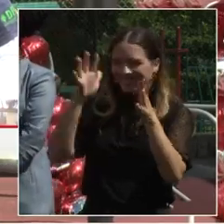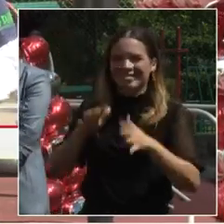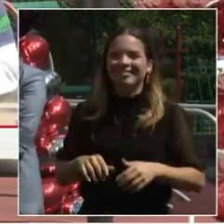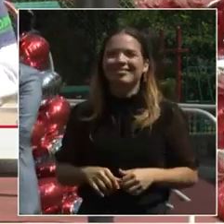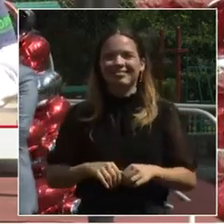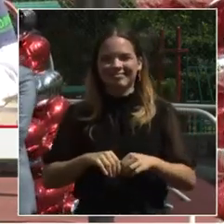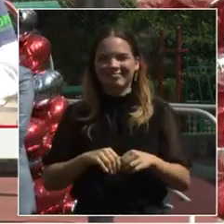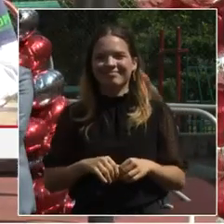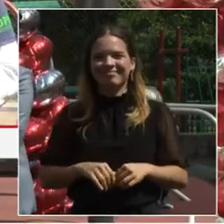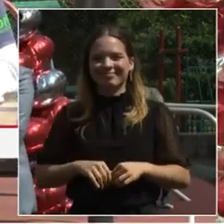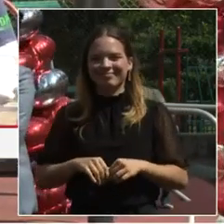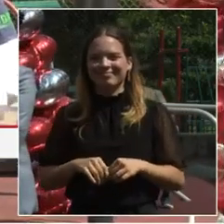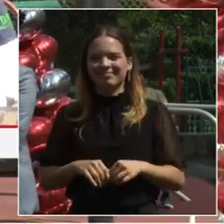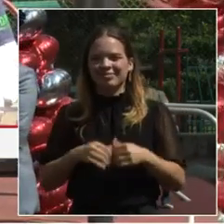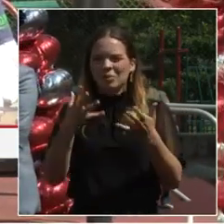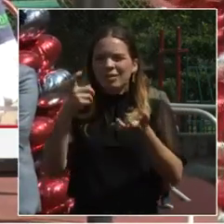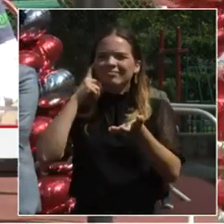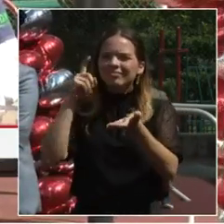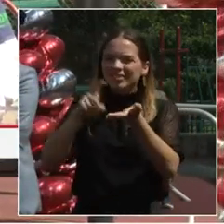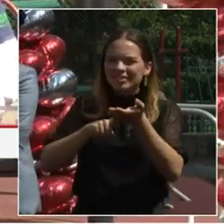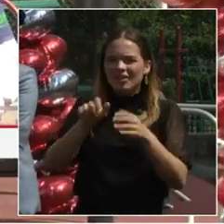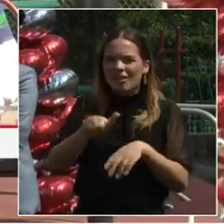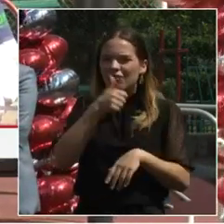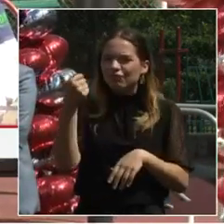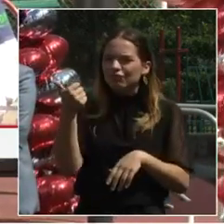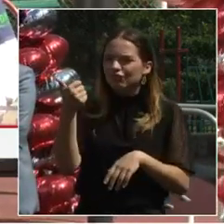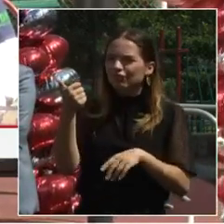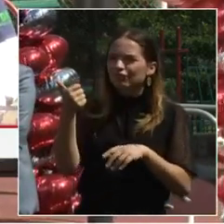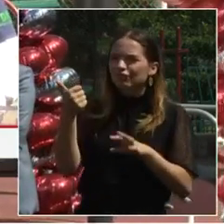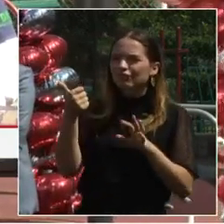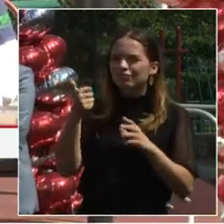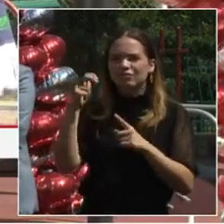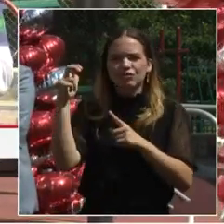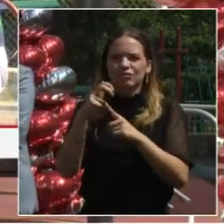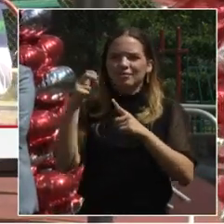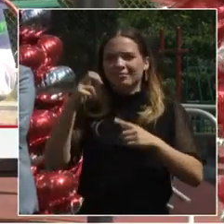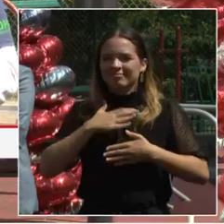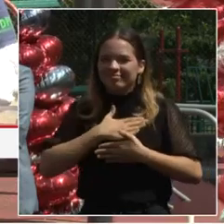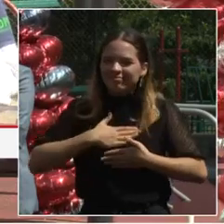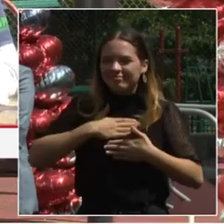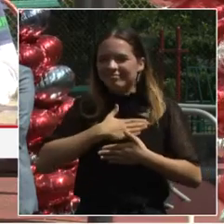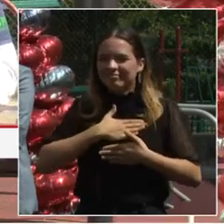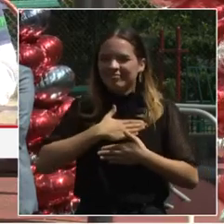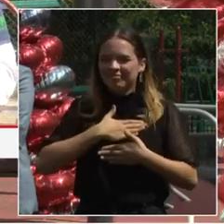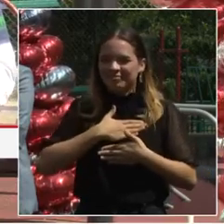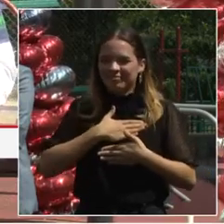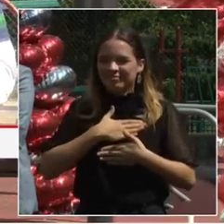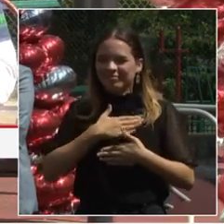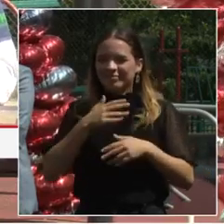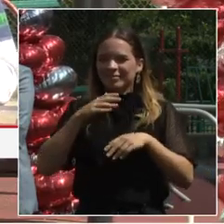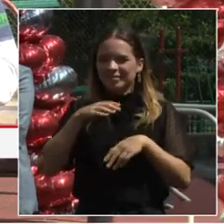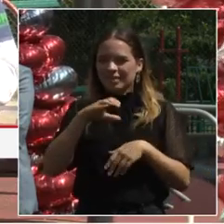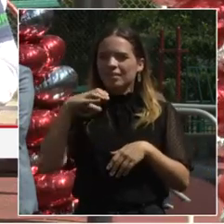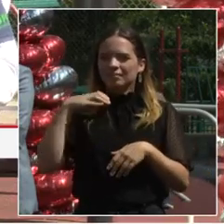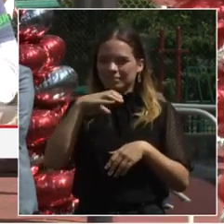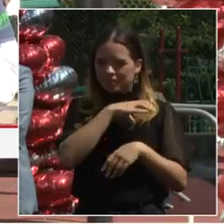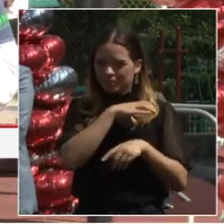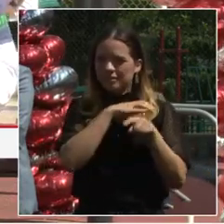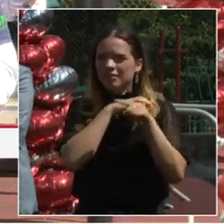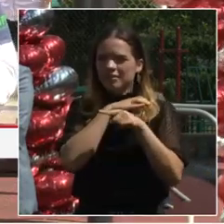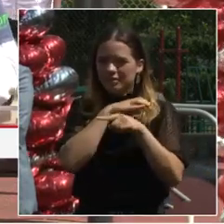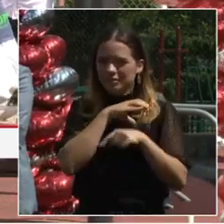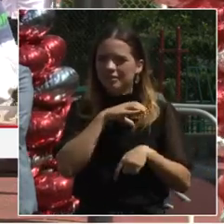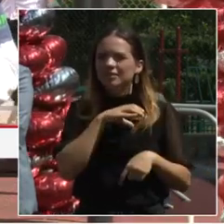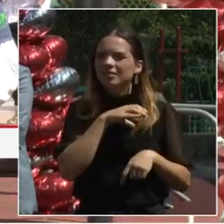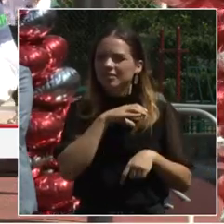All right, I want to acknowledge another champion of recreation, and he actually sits on the committee for Recreation, Library, and Youth Affairs,